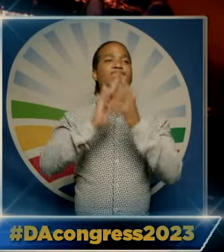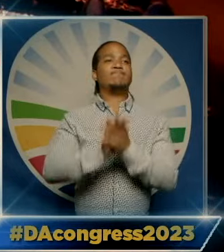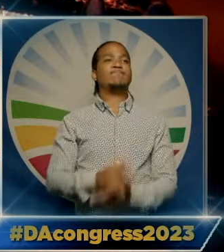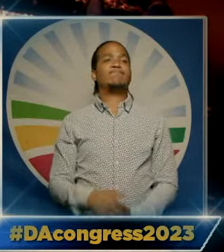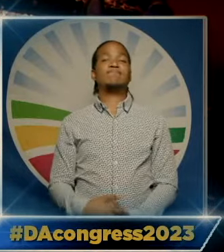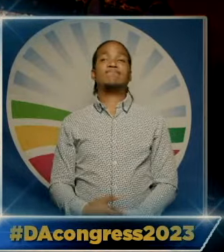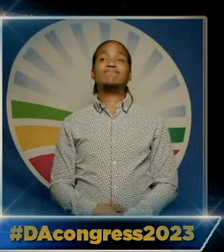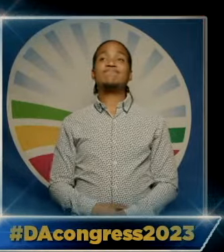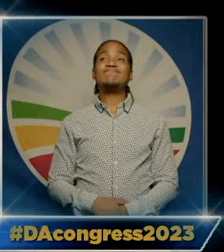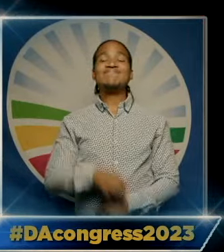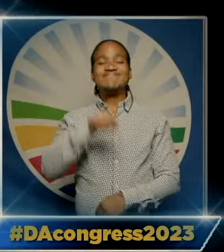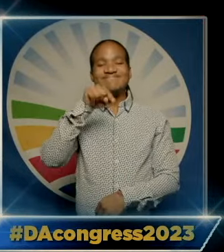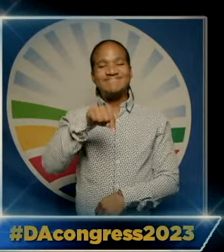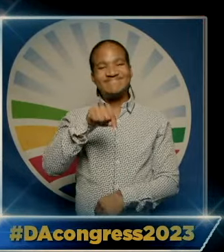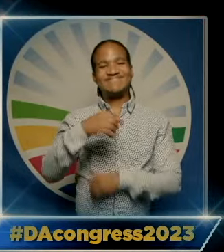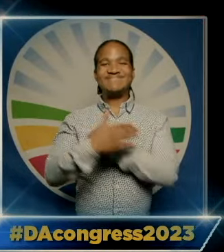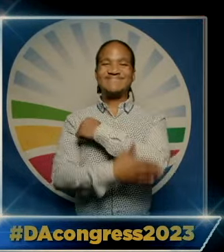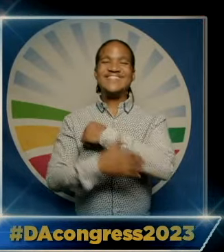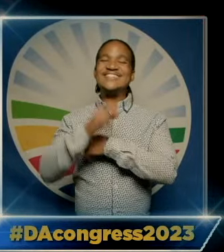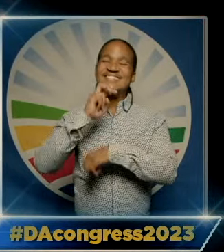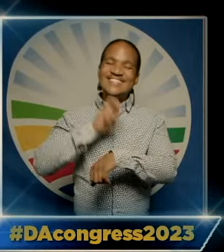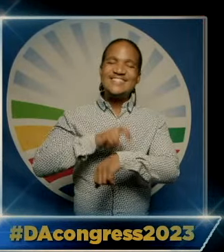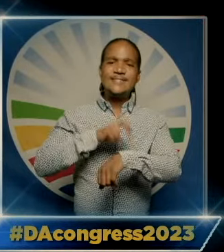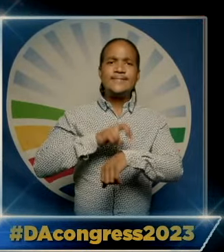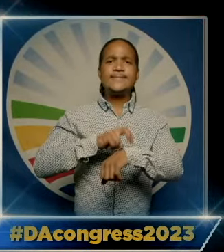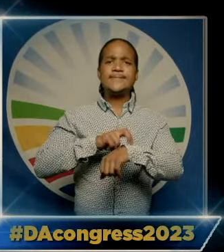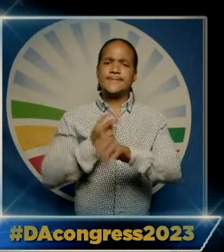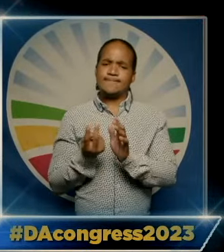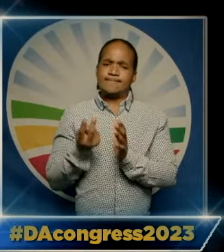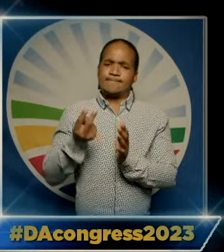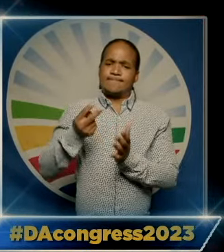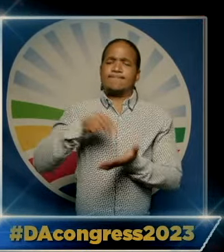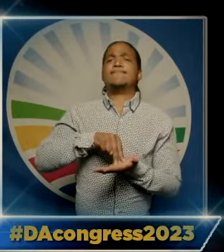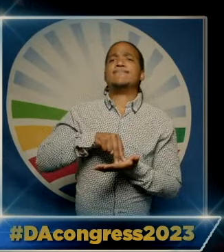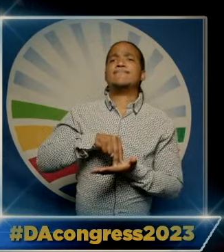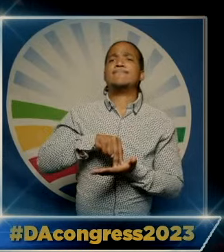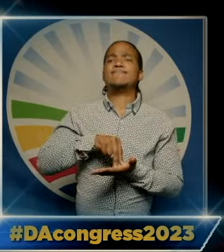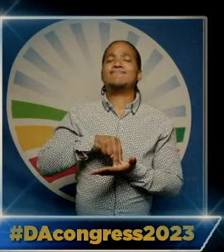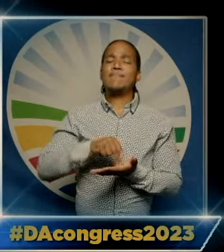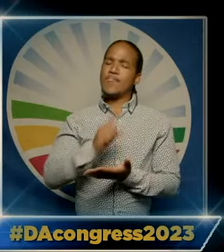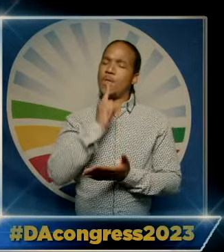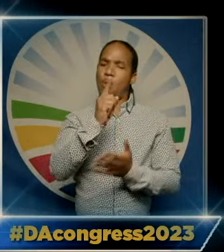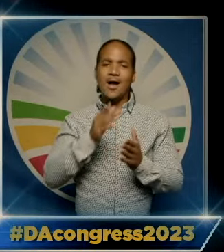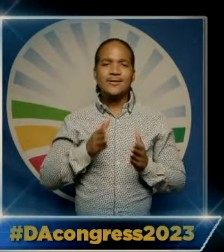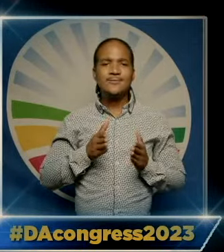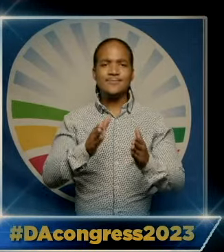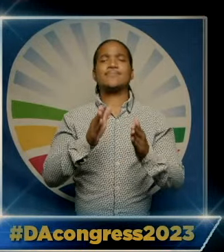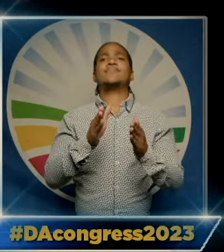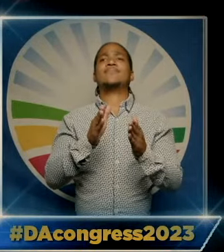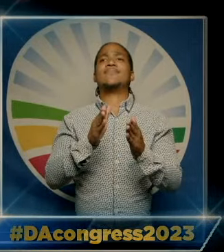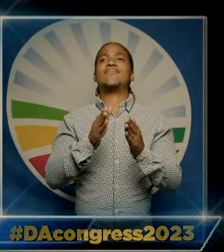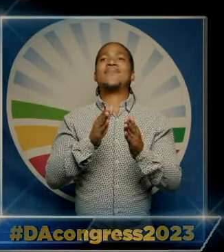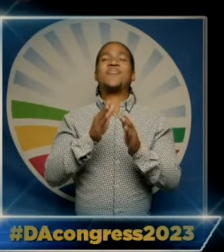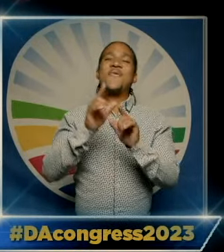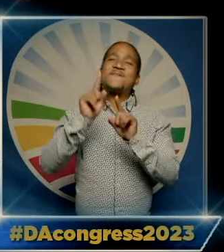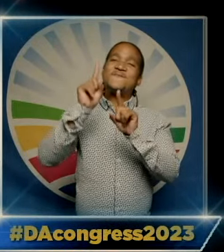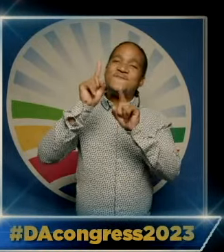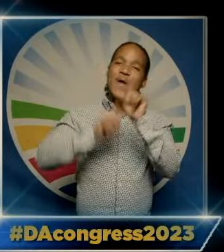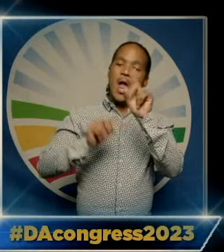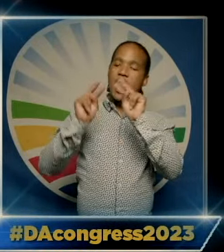This country needs you to rise to the occasion and stand behind the only pathway to oust this failing